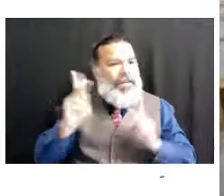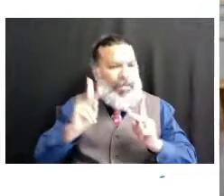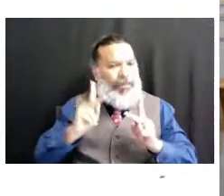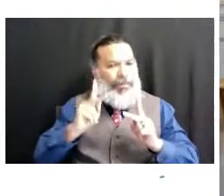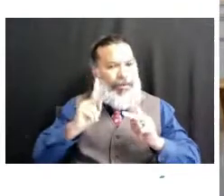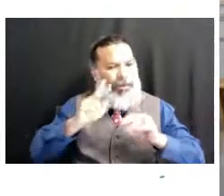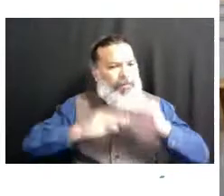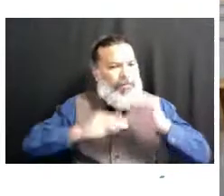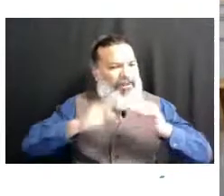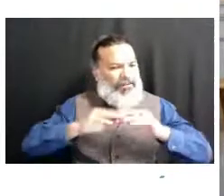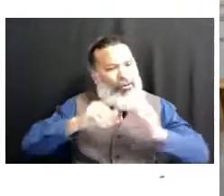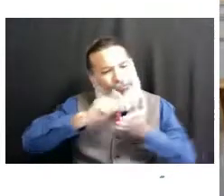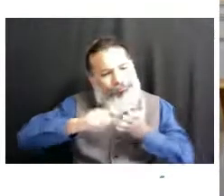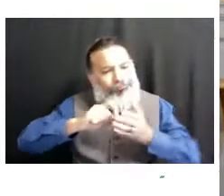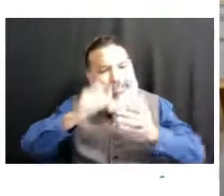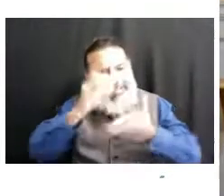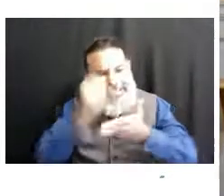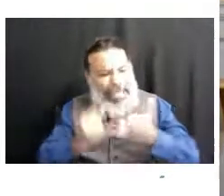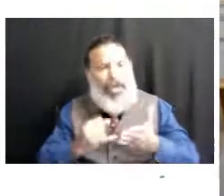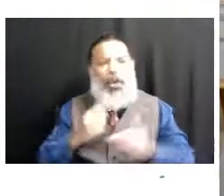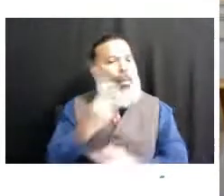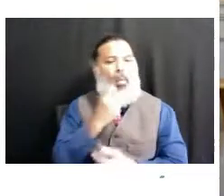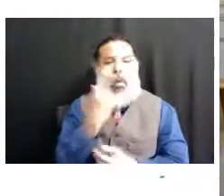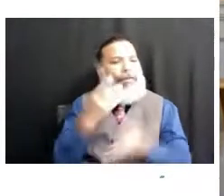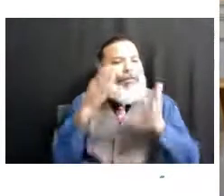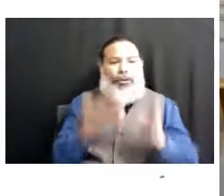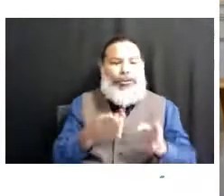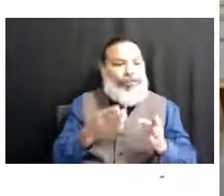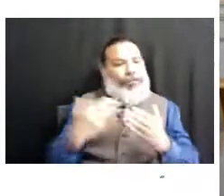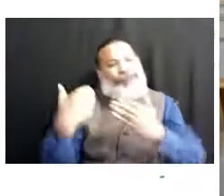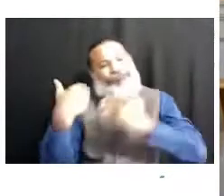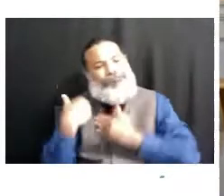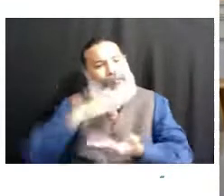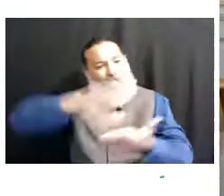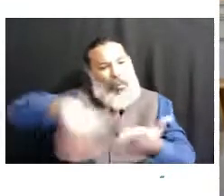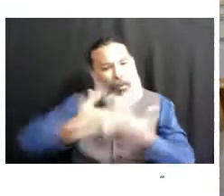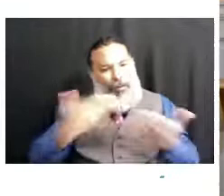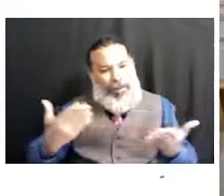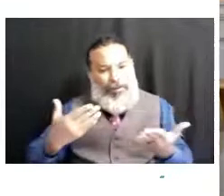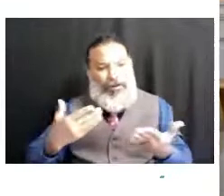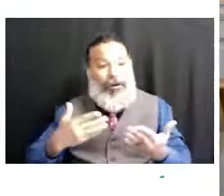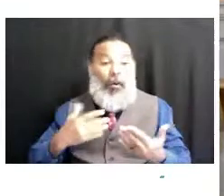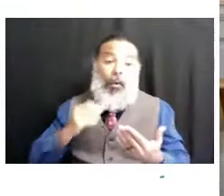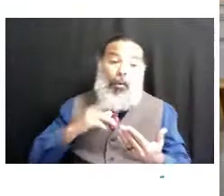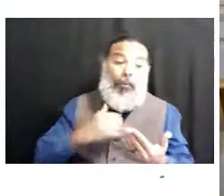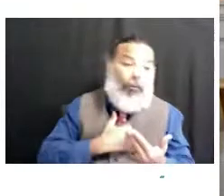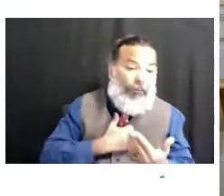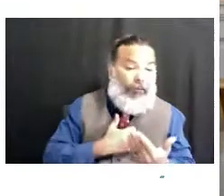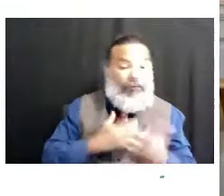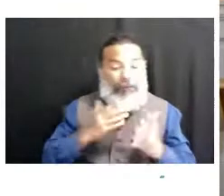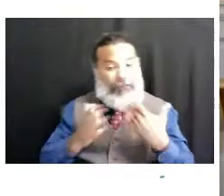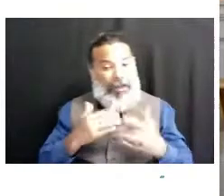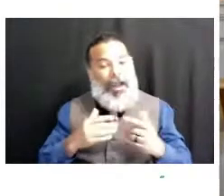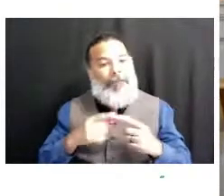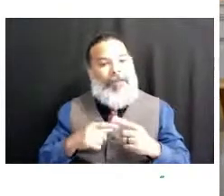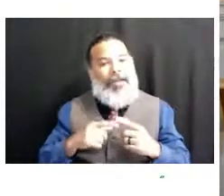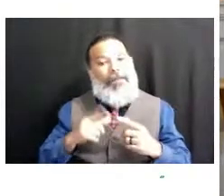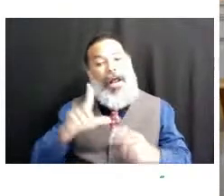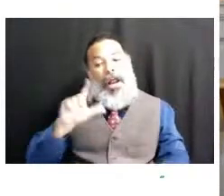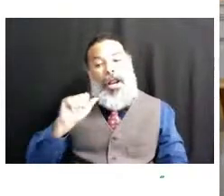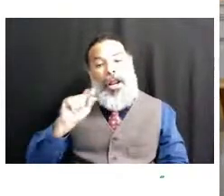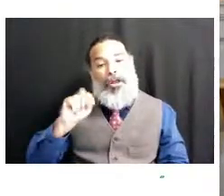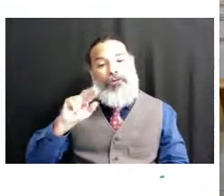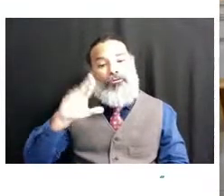single person can take credit or regret for it. But certainly